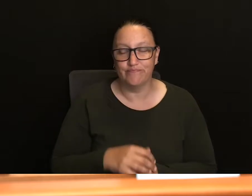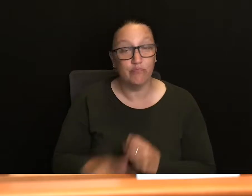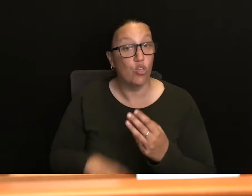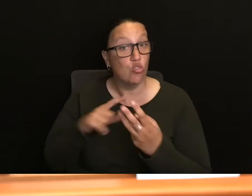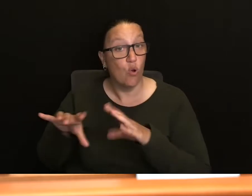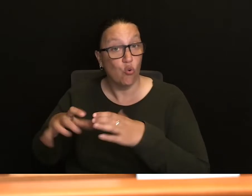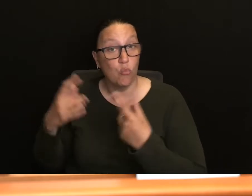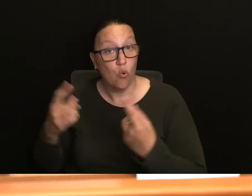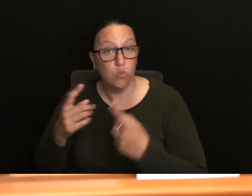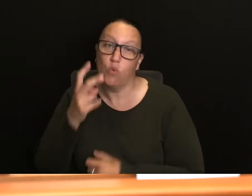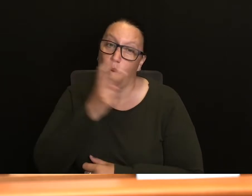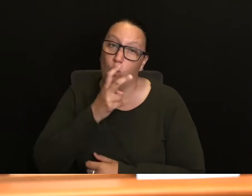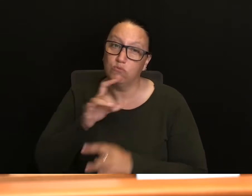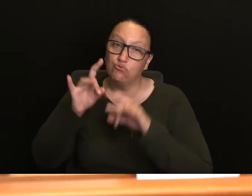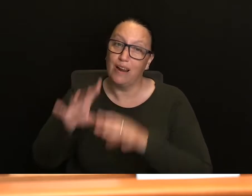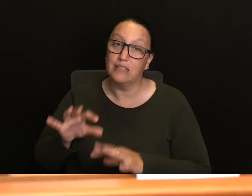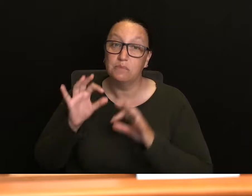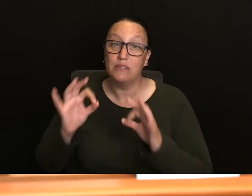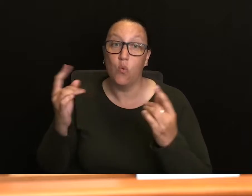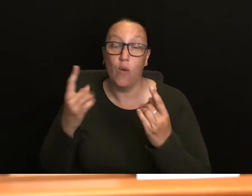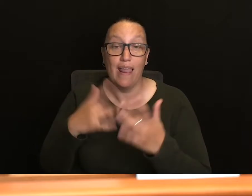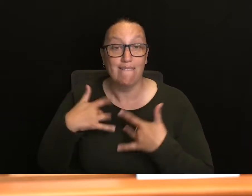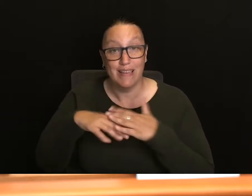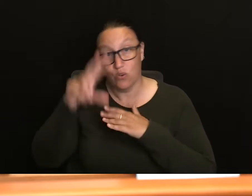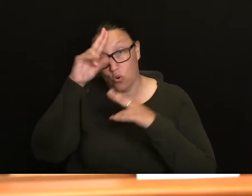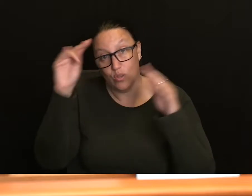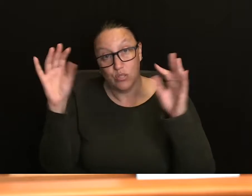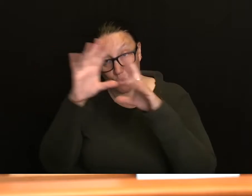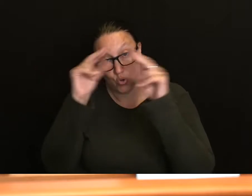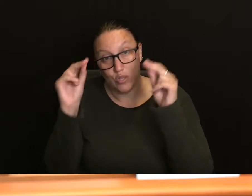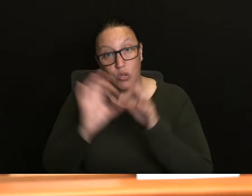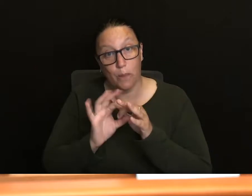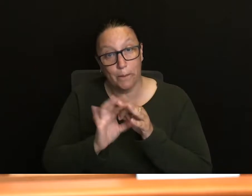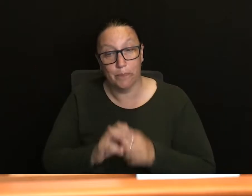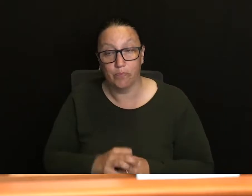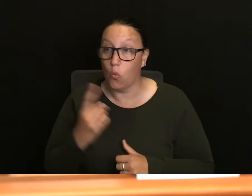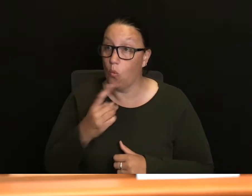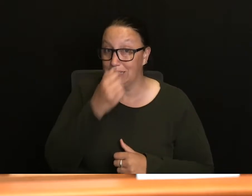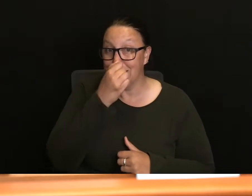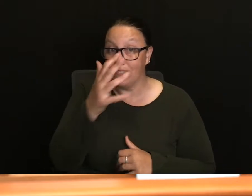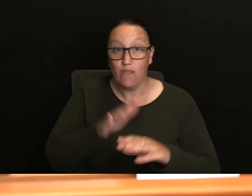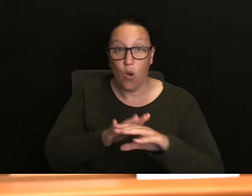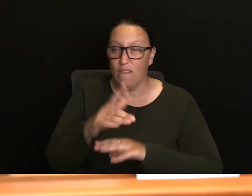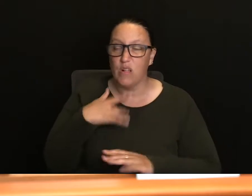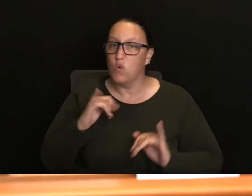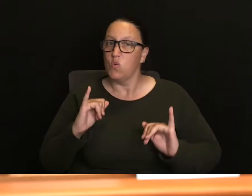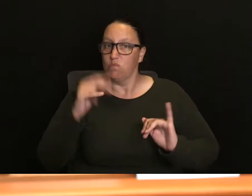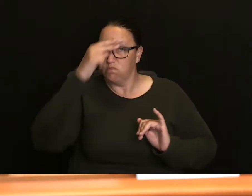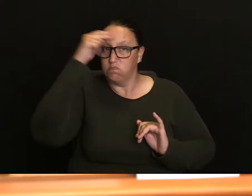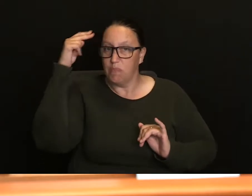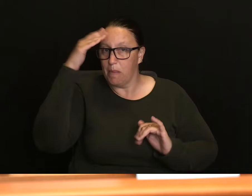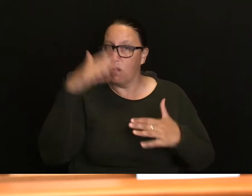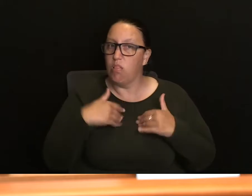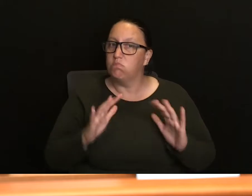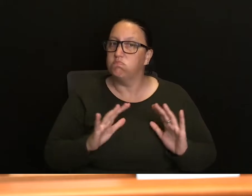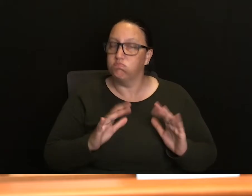care. Unfortunately, many people over 65 still feel that there is stigma attached to depression and anxiety, viewing